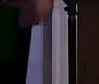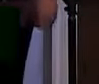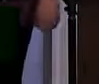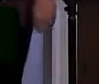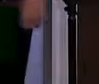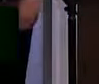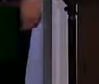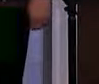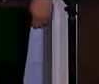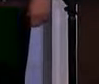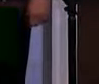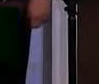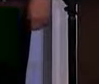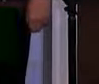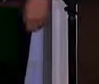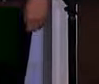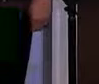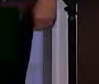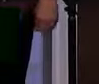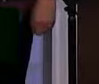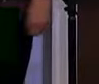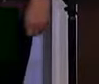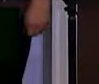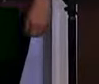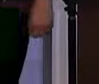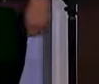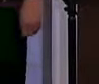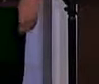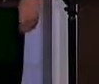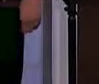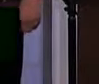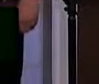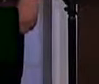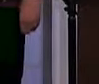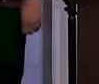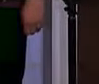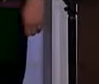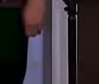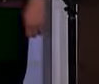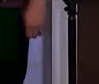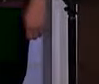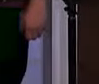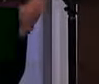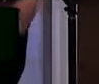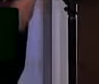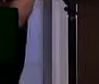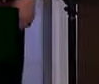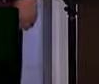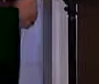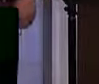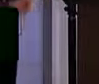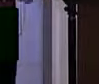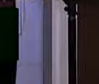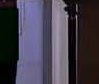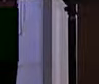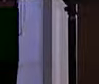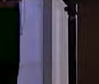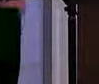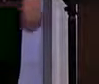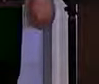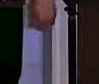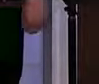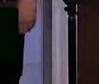It's not like you're alone, Martina. When you make a bold move like this, something bigger than you are takes over. An action